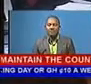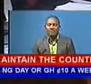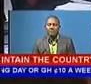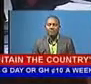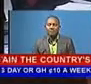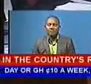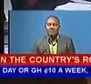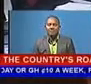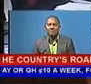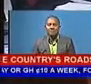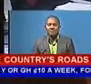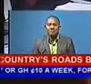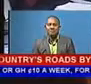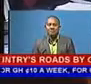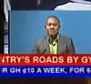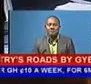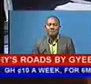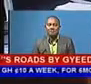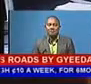My Lord,